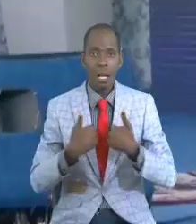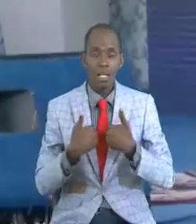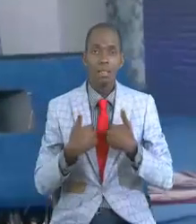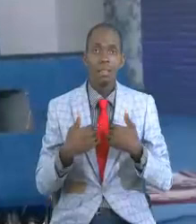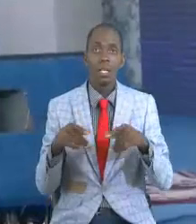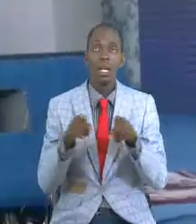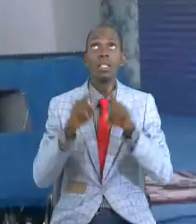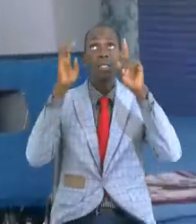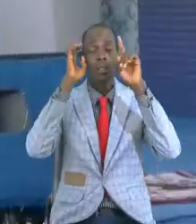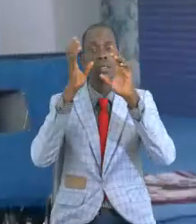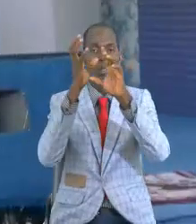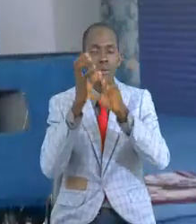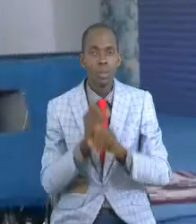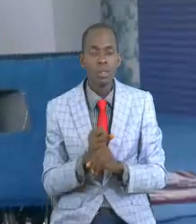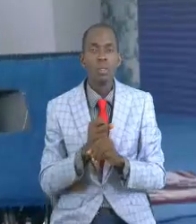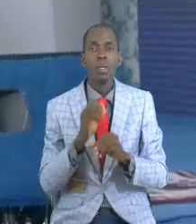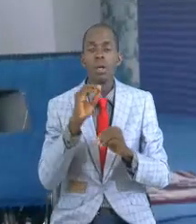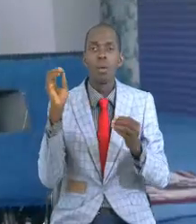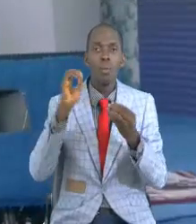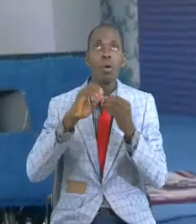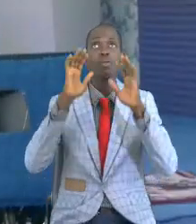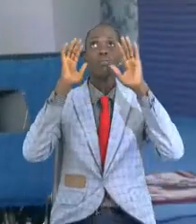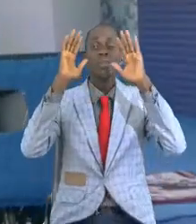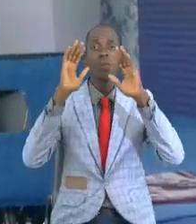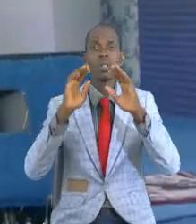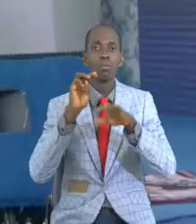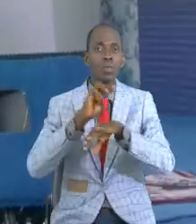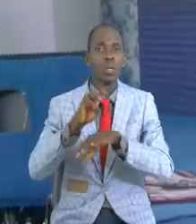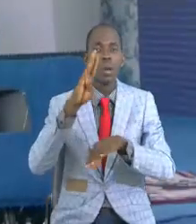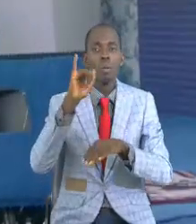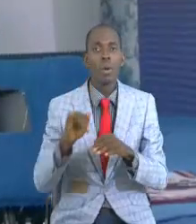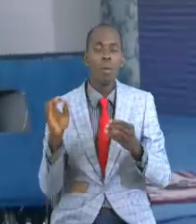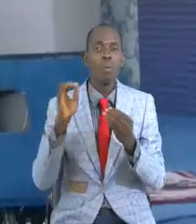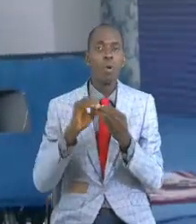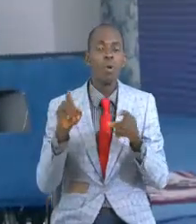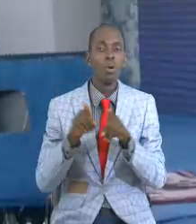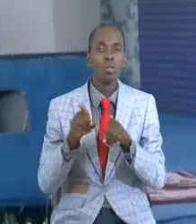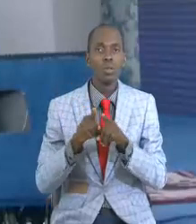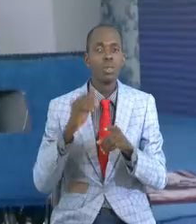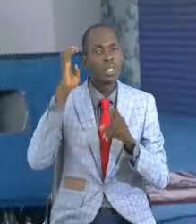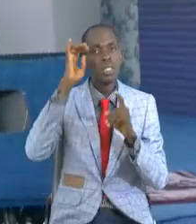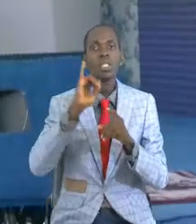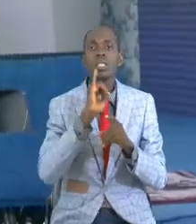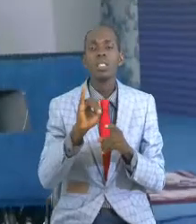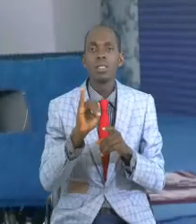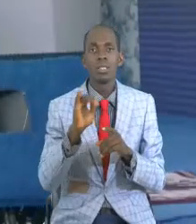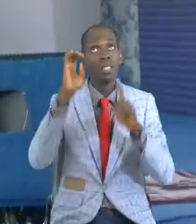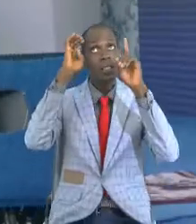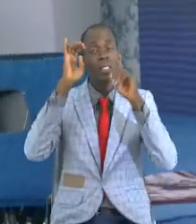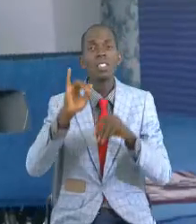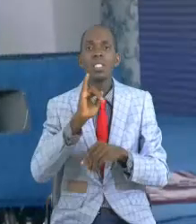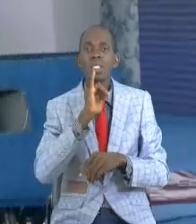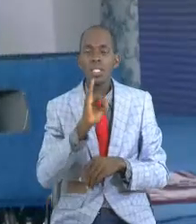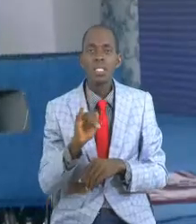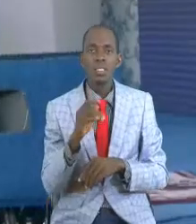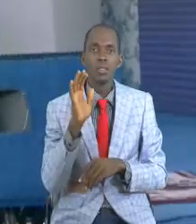excellent ministry, by how much also he is the mediator. He is the mediator. He